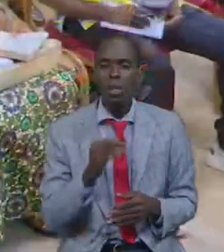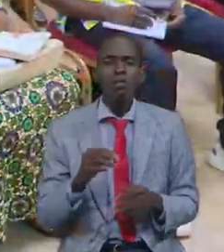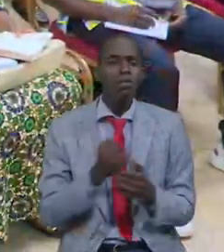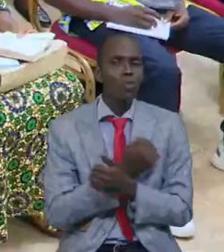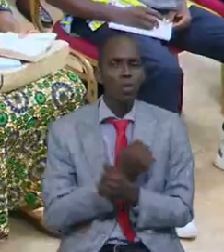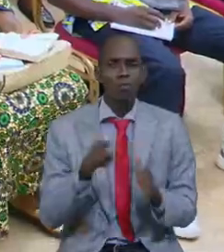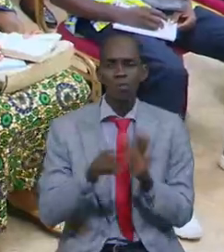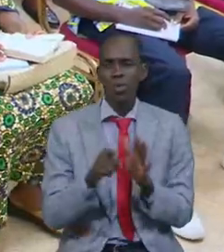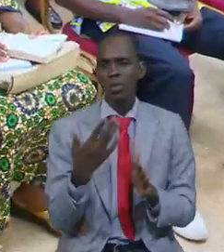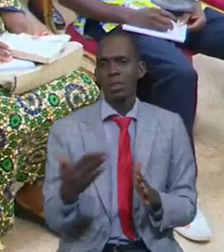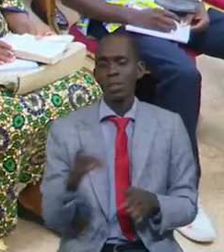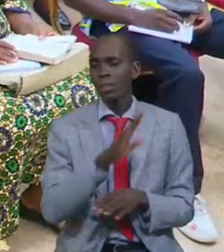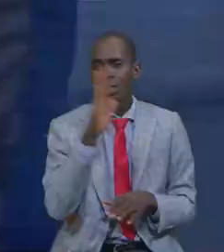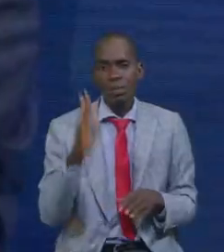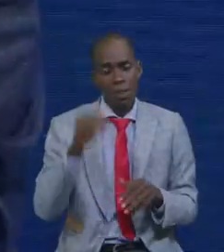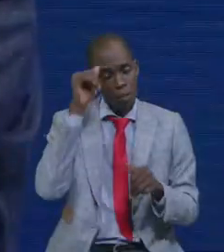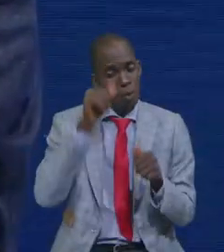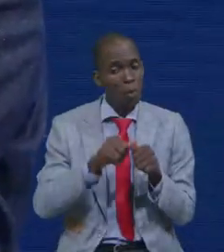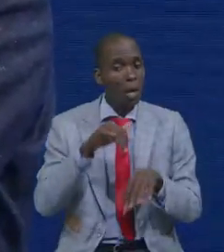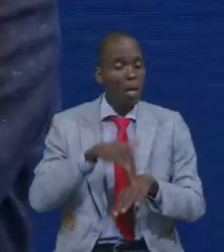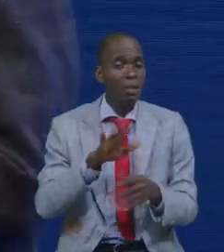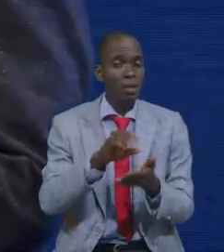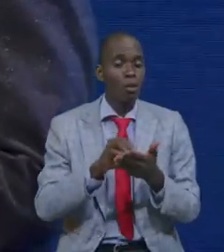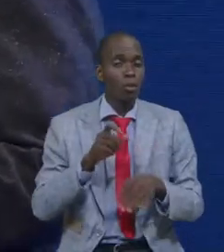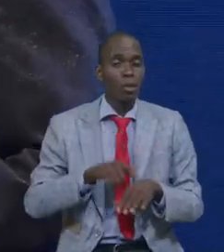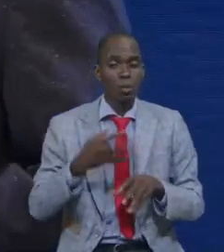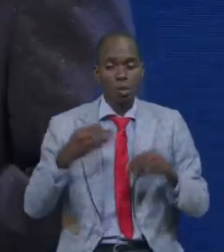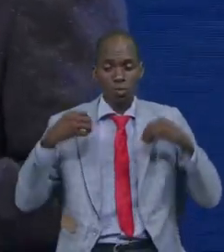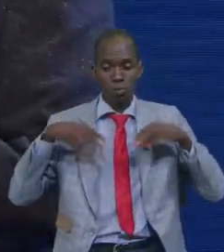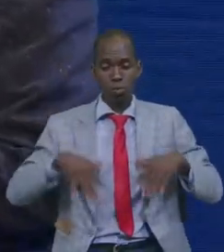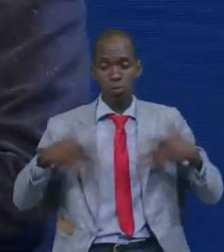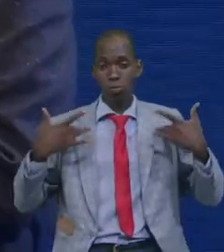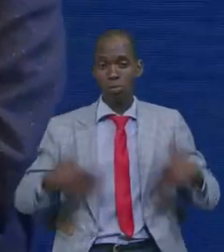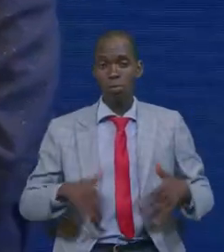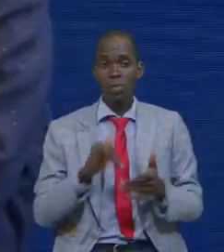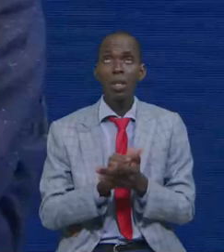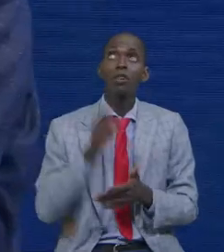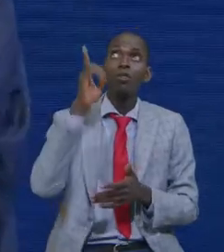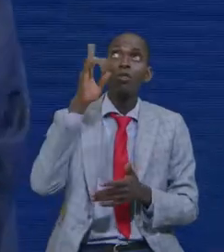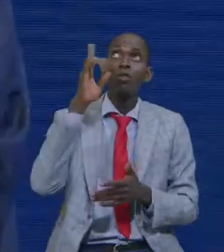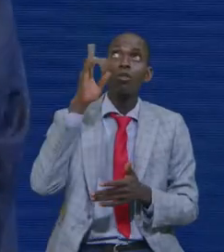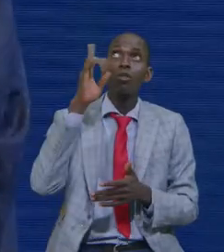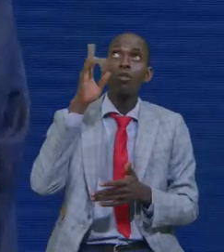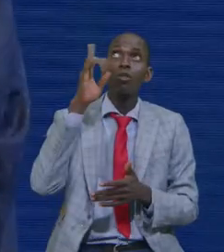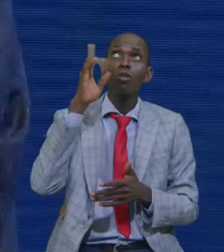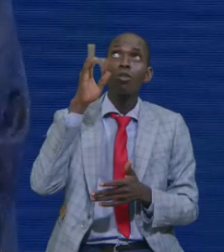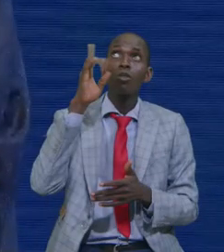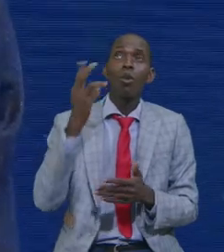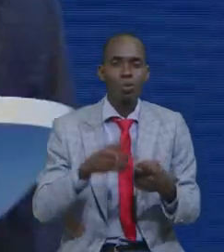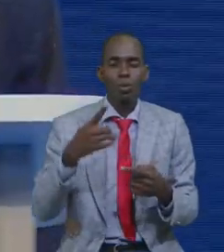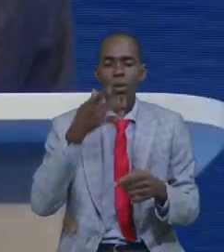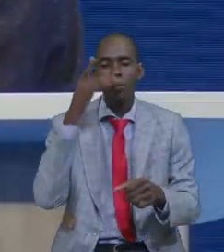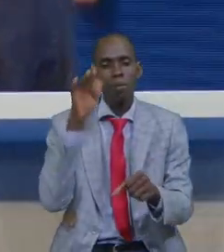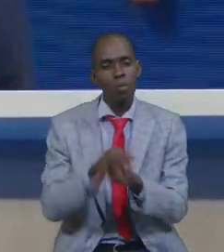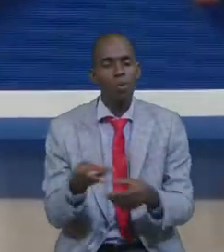of discouragement that God was taking them to the land of promise. How about you